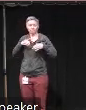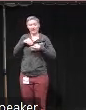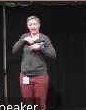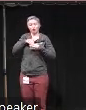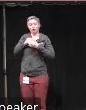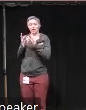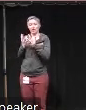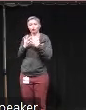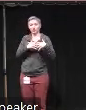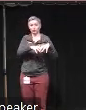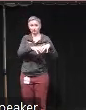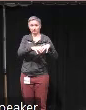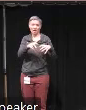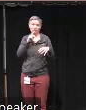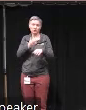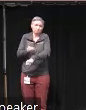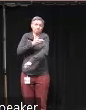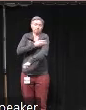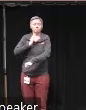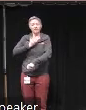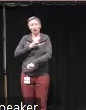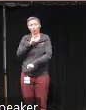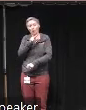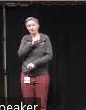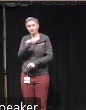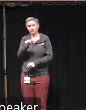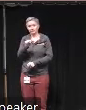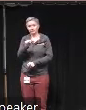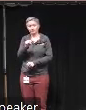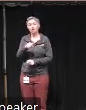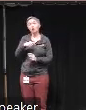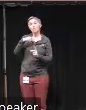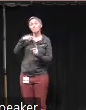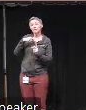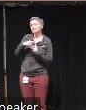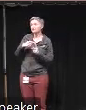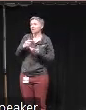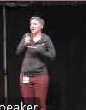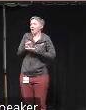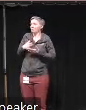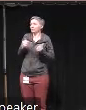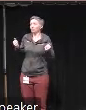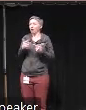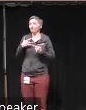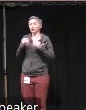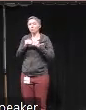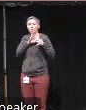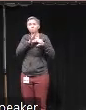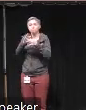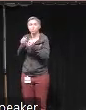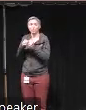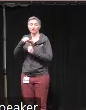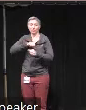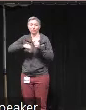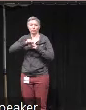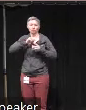and enhancing our wellness, as well as strengthening our ties with one another. We've gotten